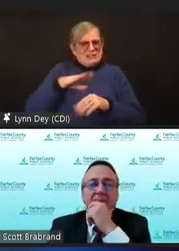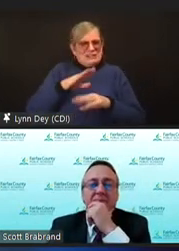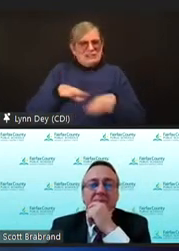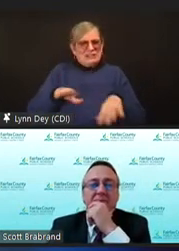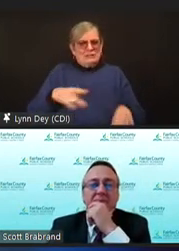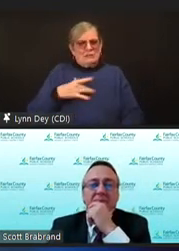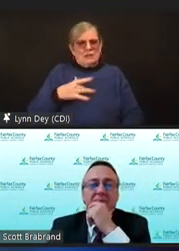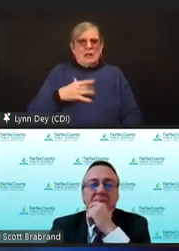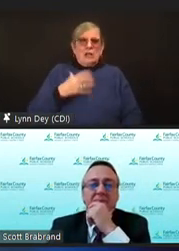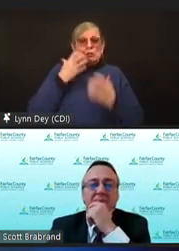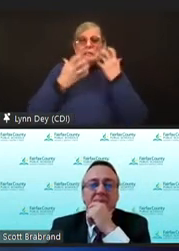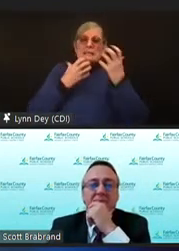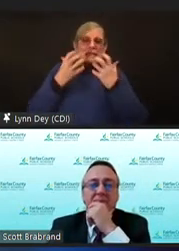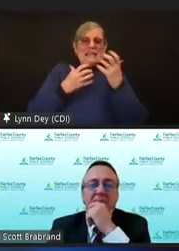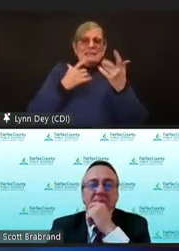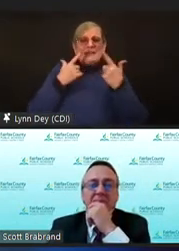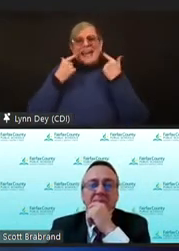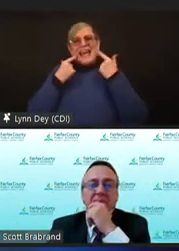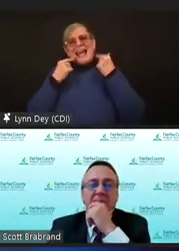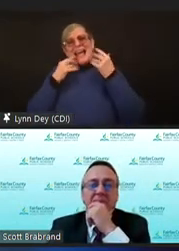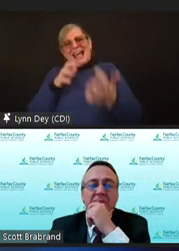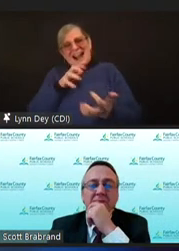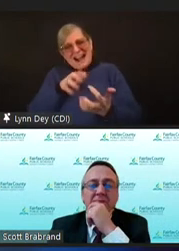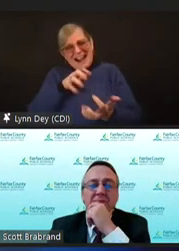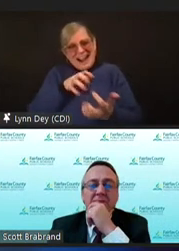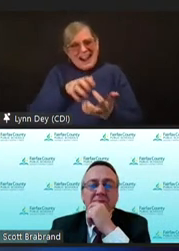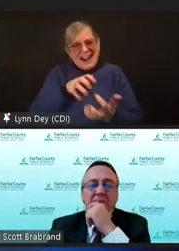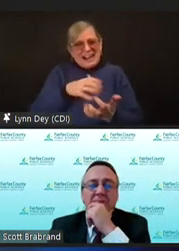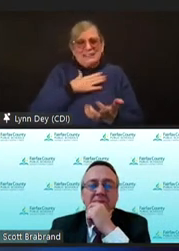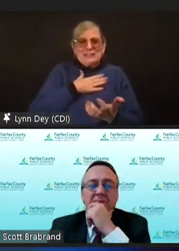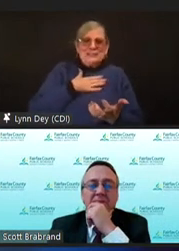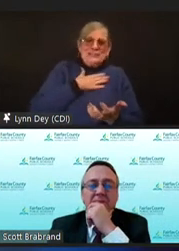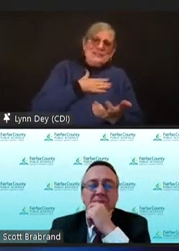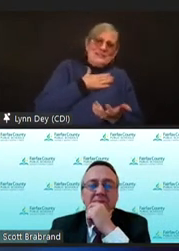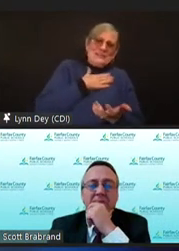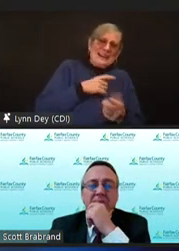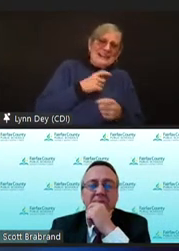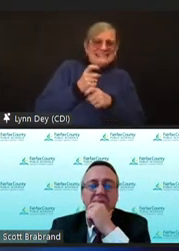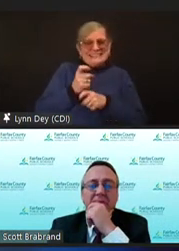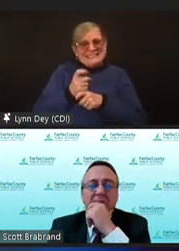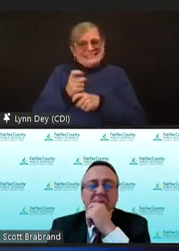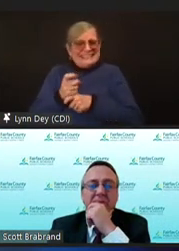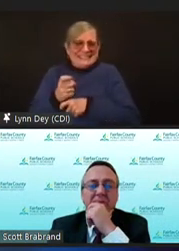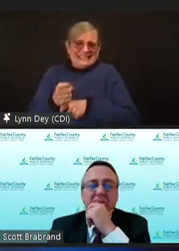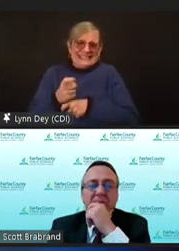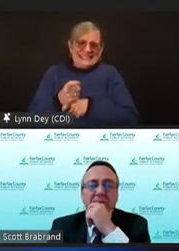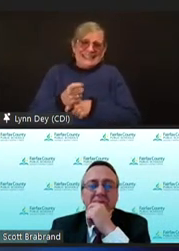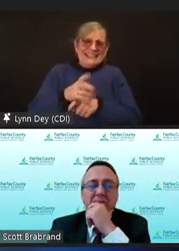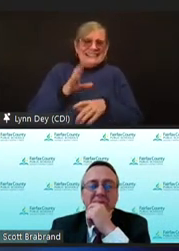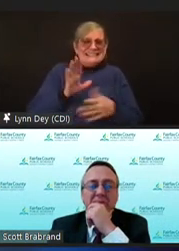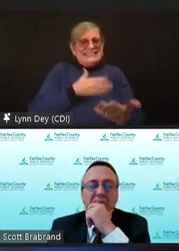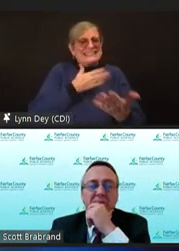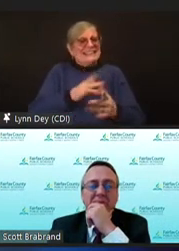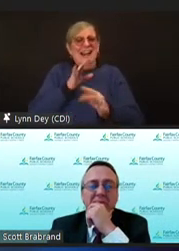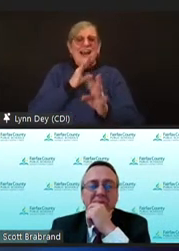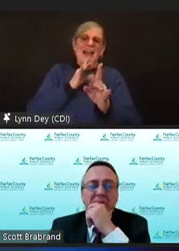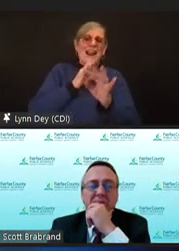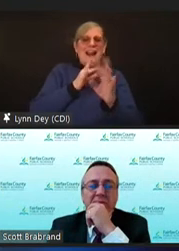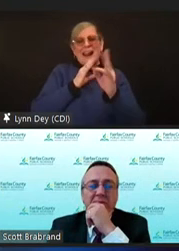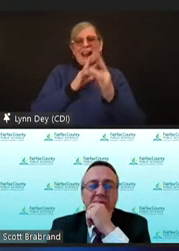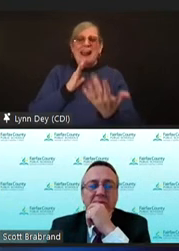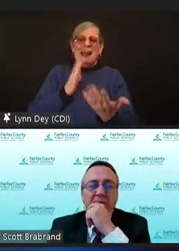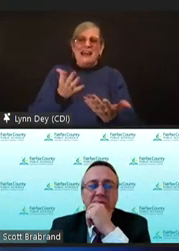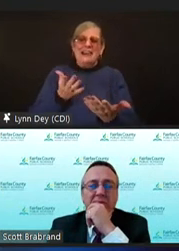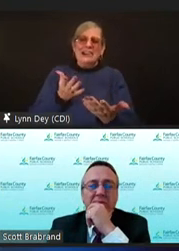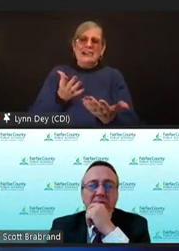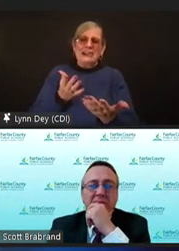they sing, they do all the things that will generate the flow of potentially infected or